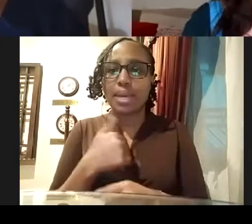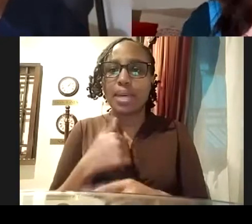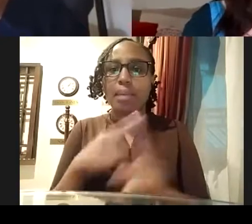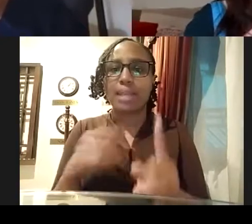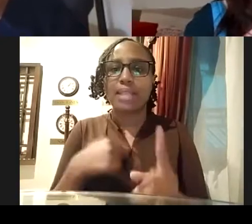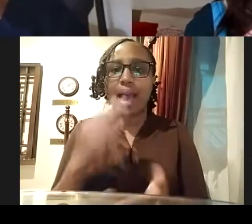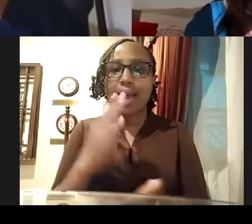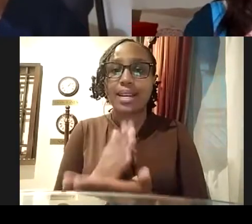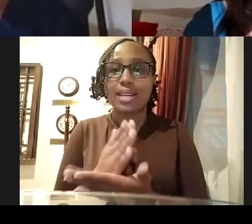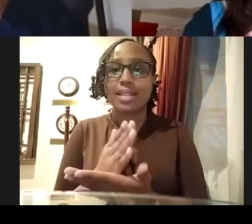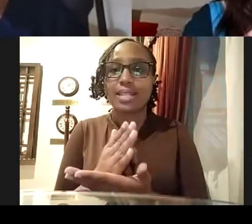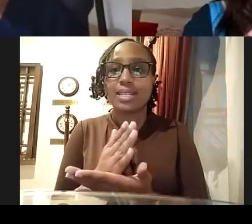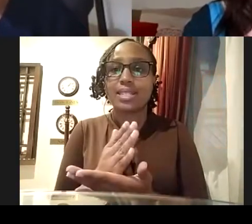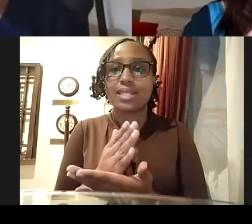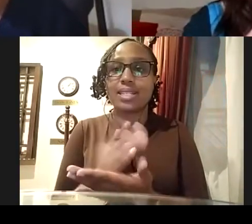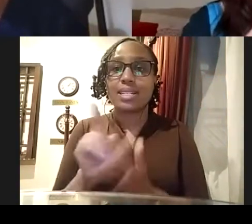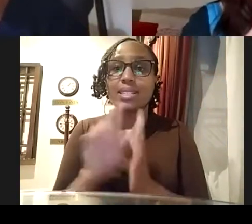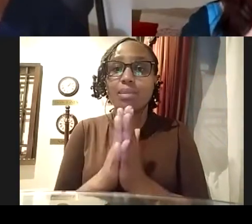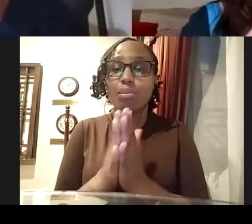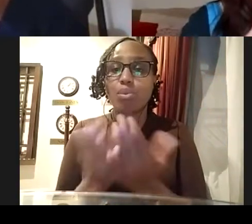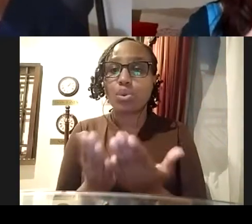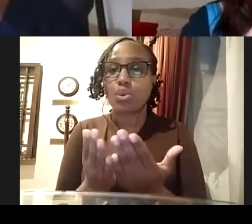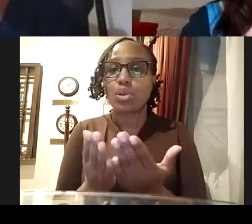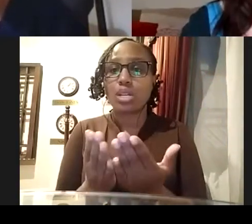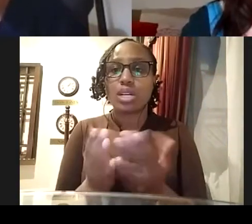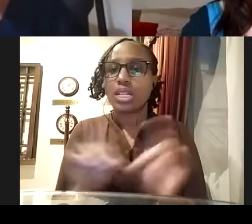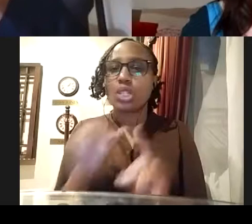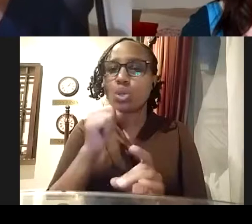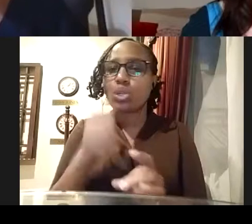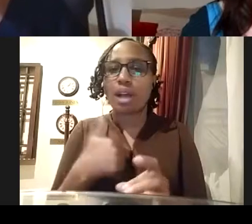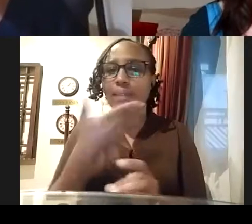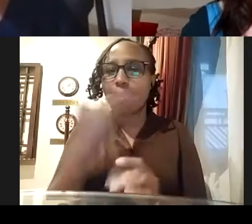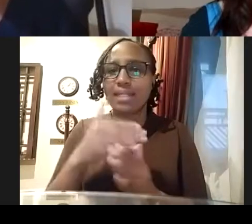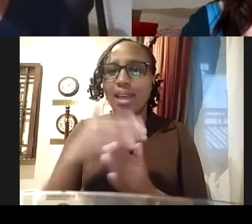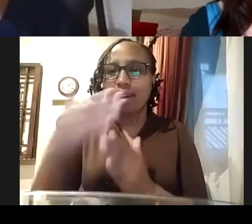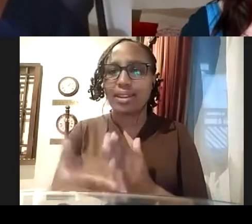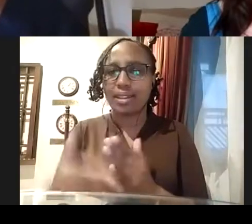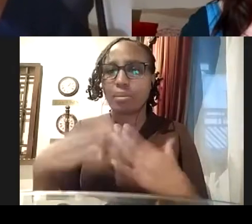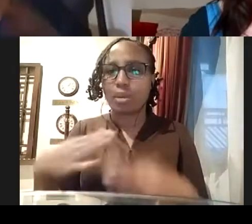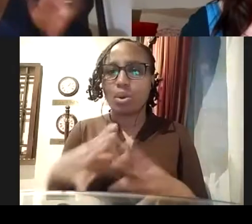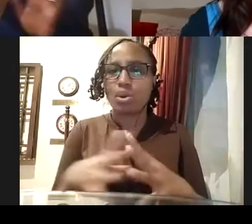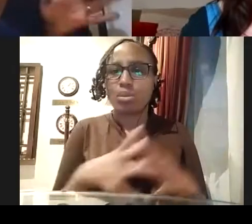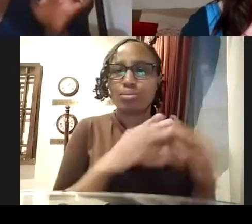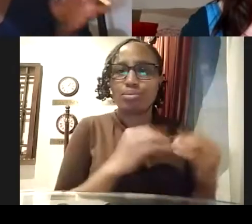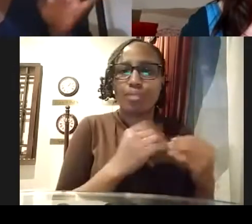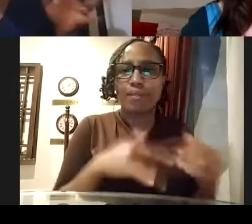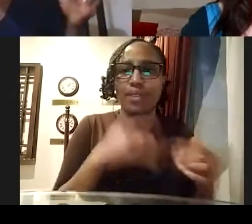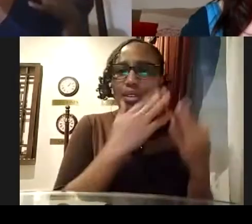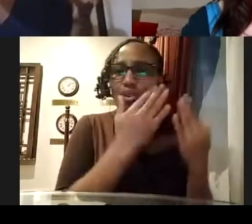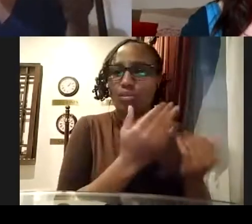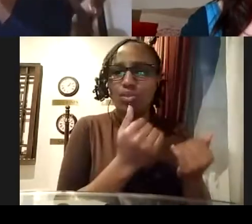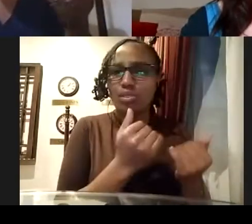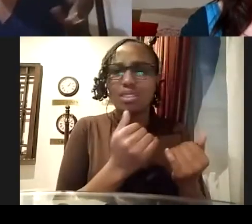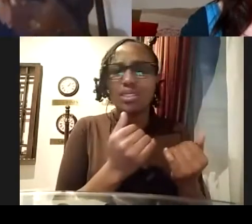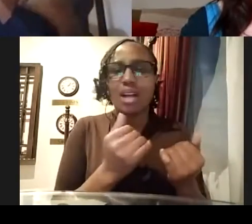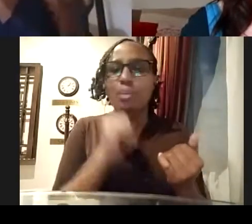My biggest regret about this book is that it didn't have a better ending, that people didn't walk away from the book feeling hopeful. And I'm not saying all books must be happy